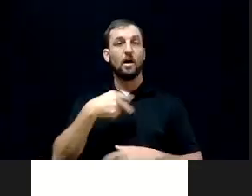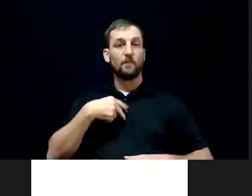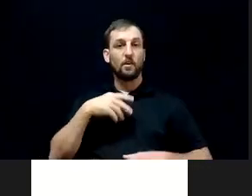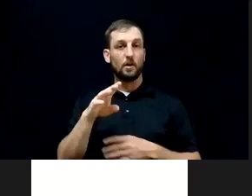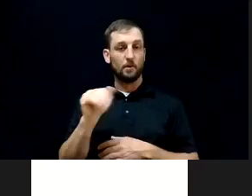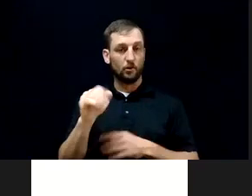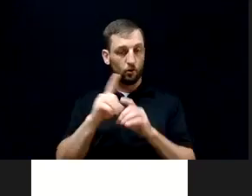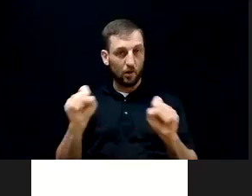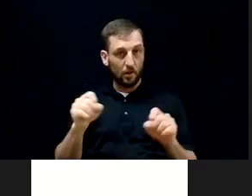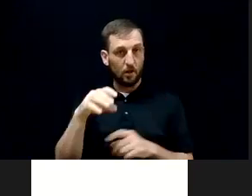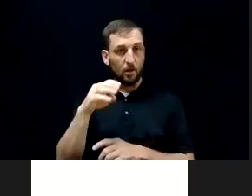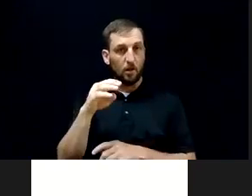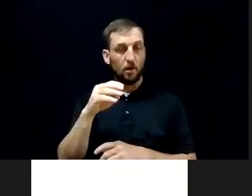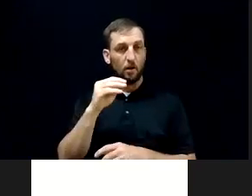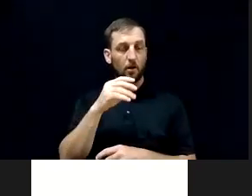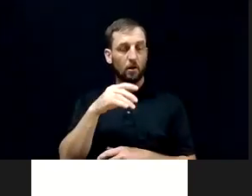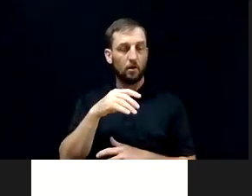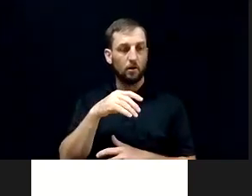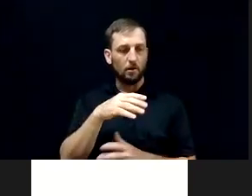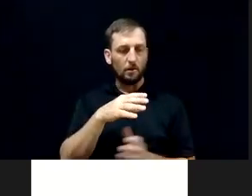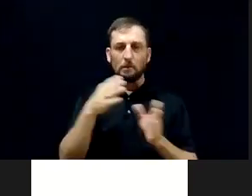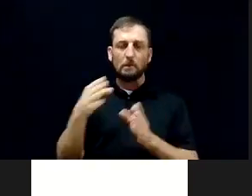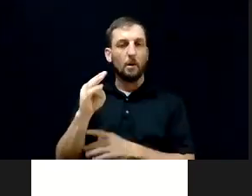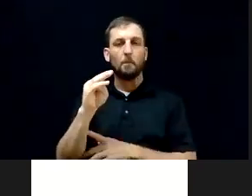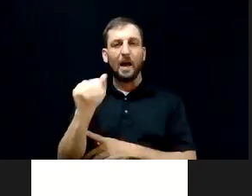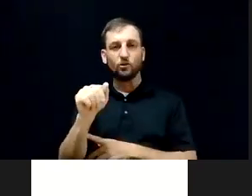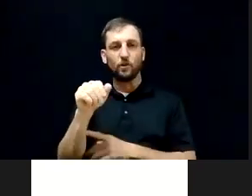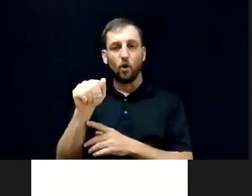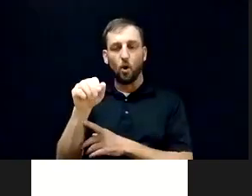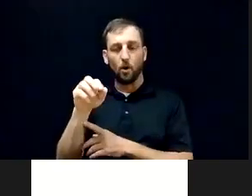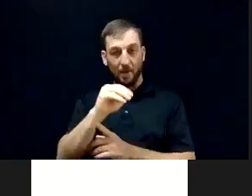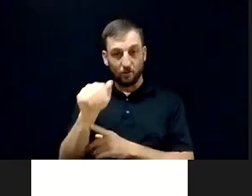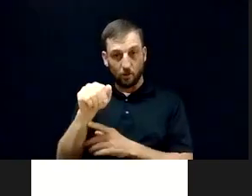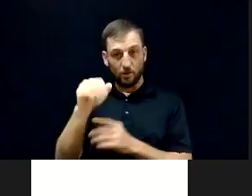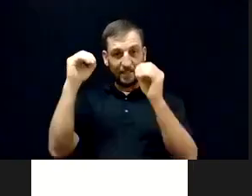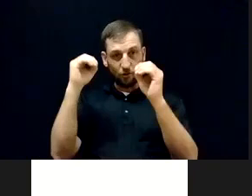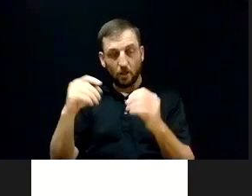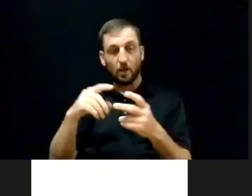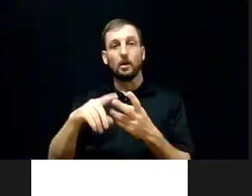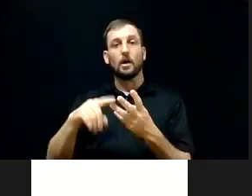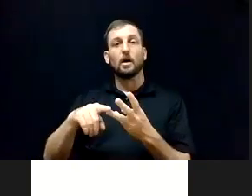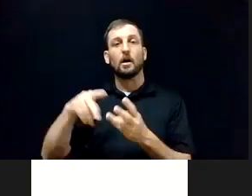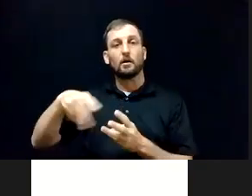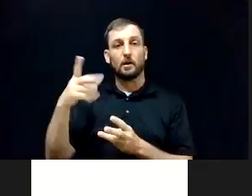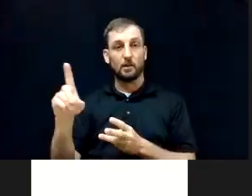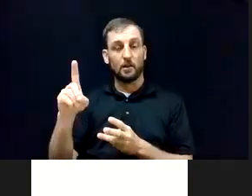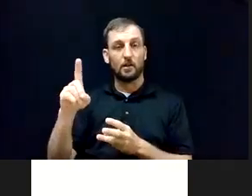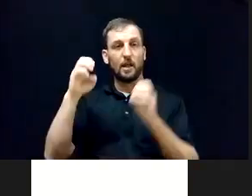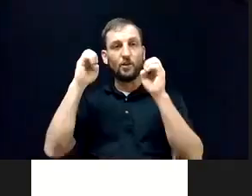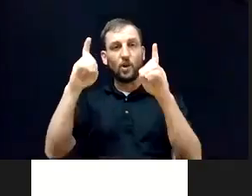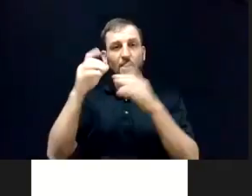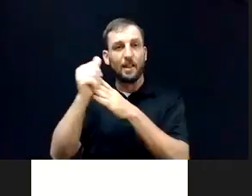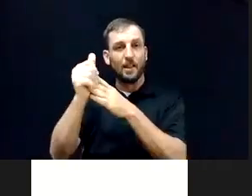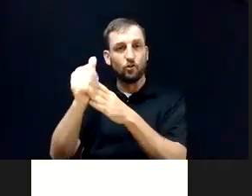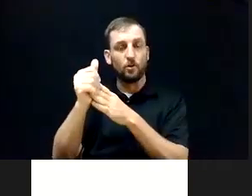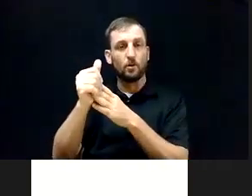State University, a master's of arts in teaching degree, and a doctorate in educational leadership